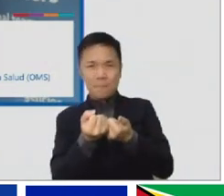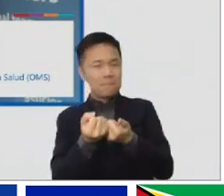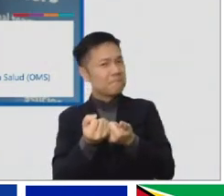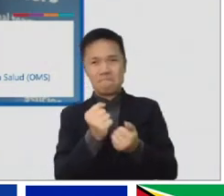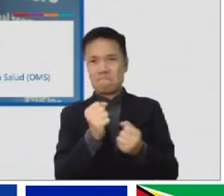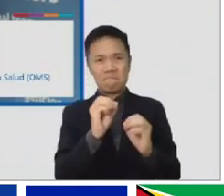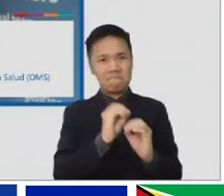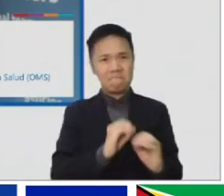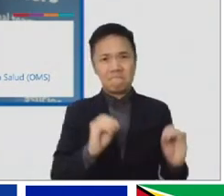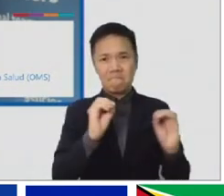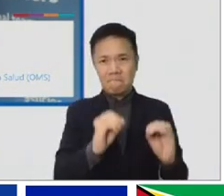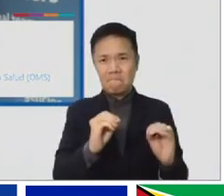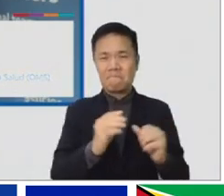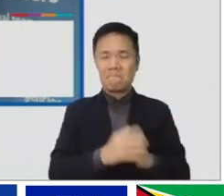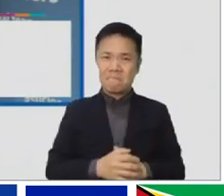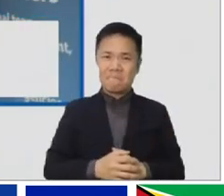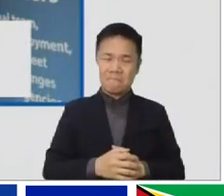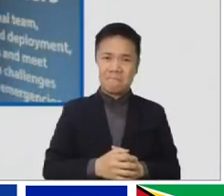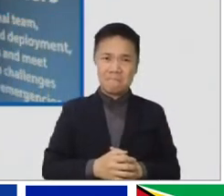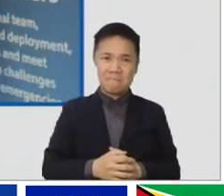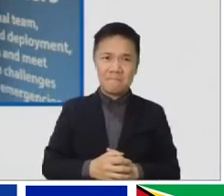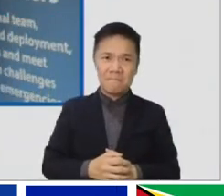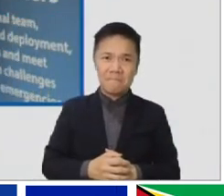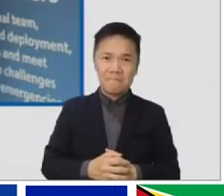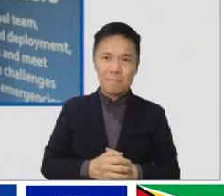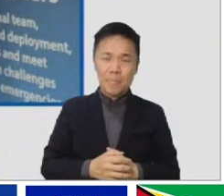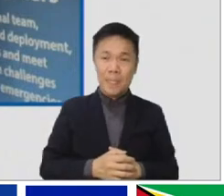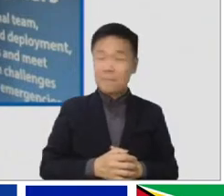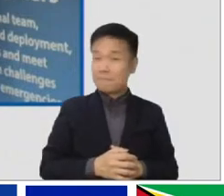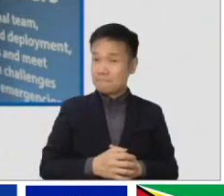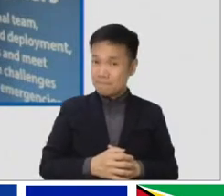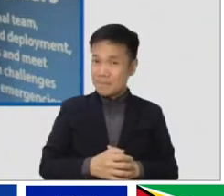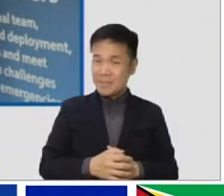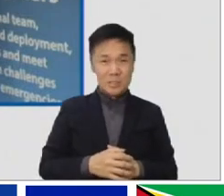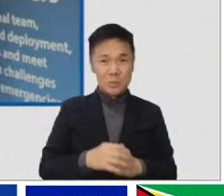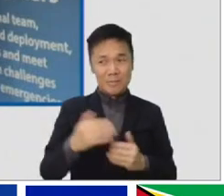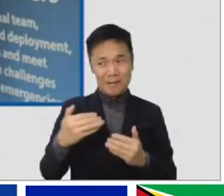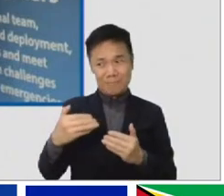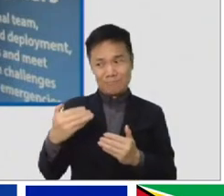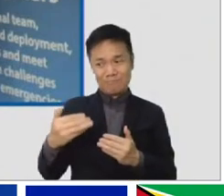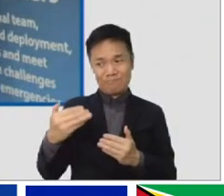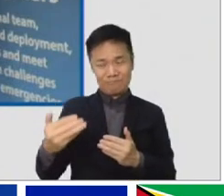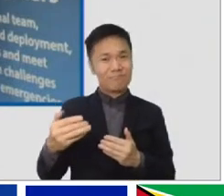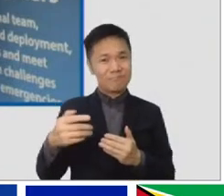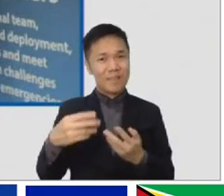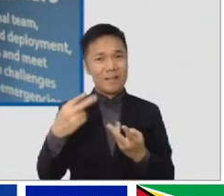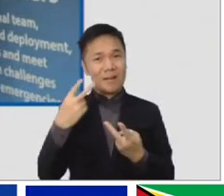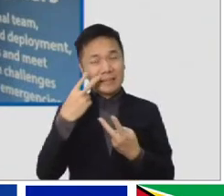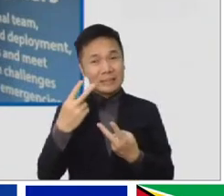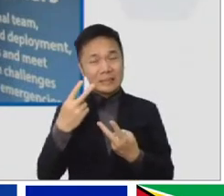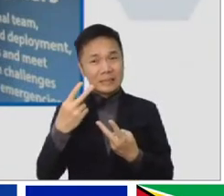been solved yet, in addition to all social